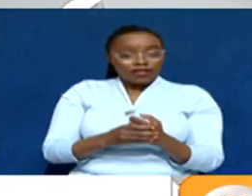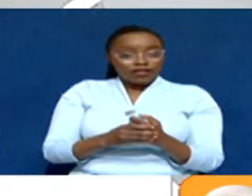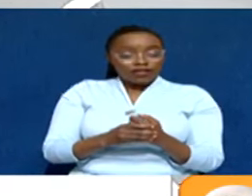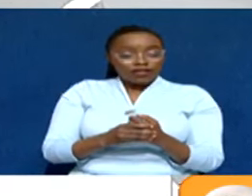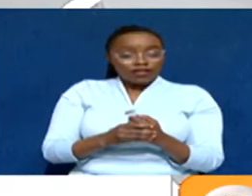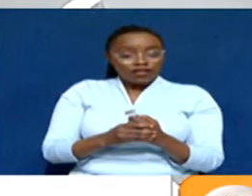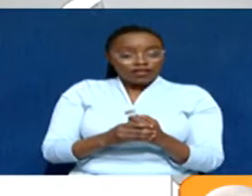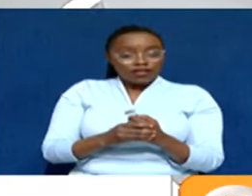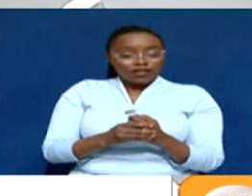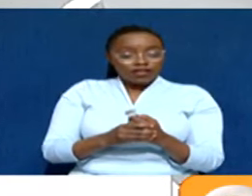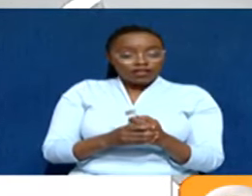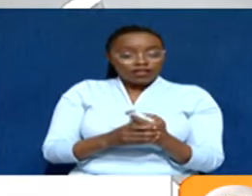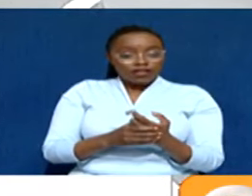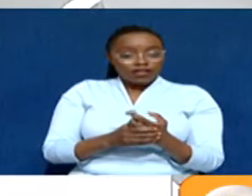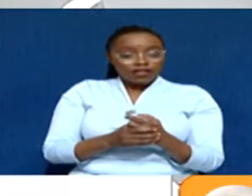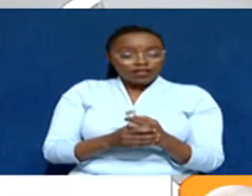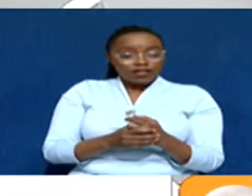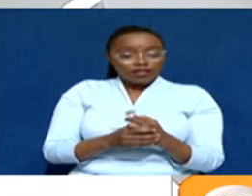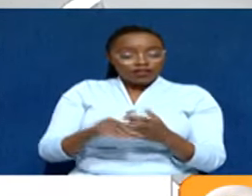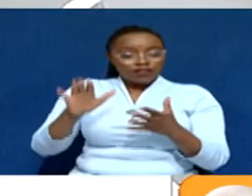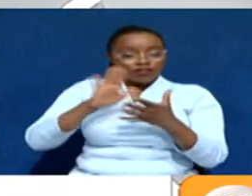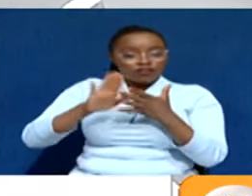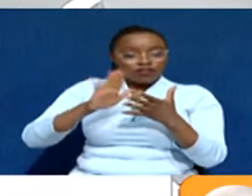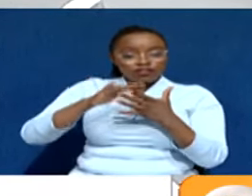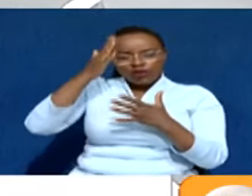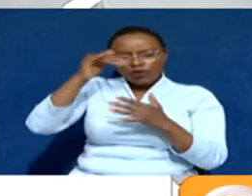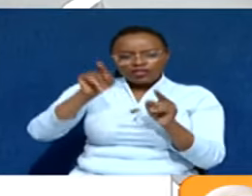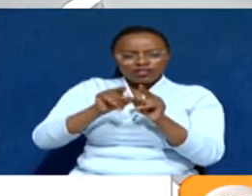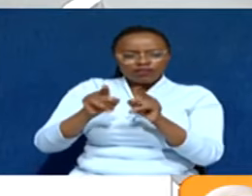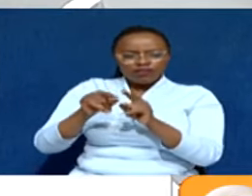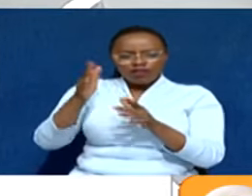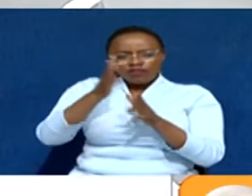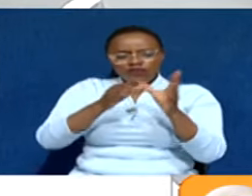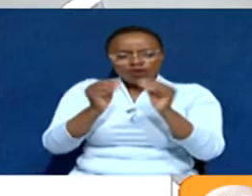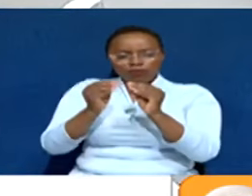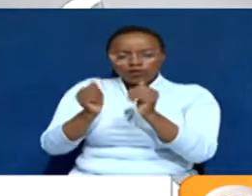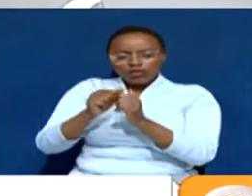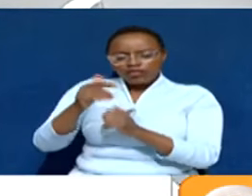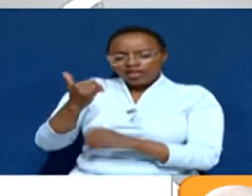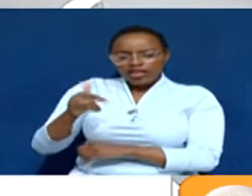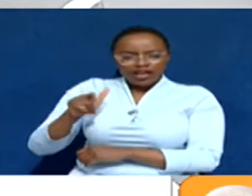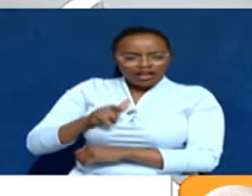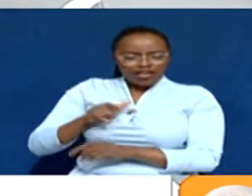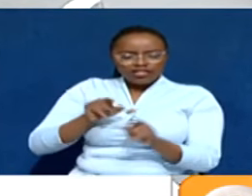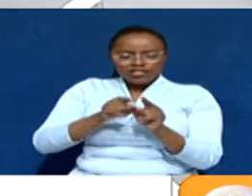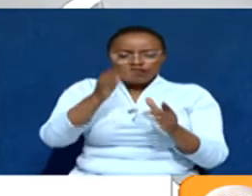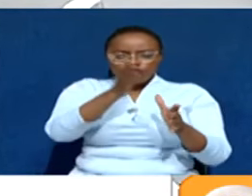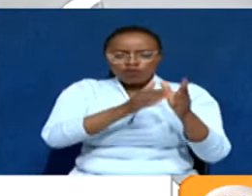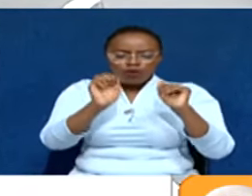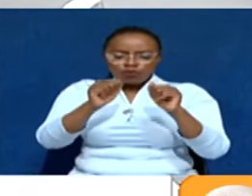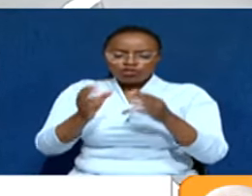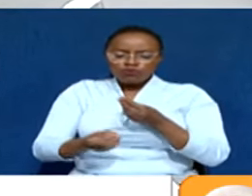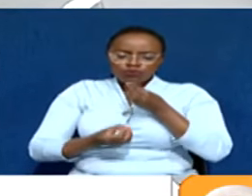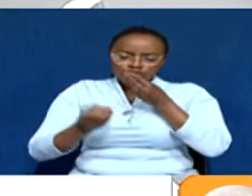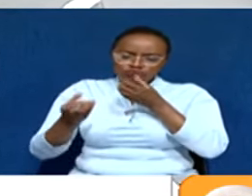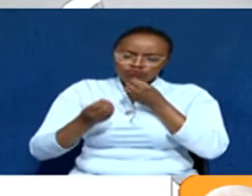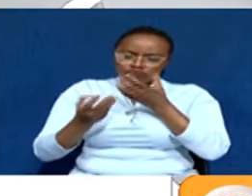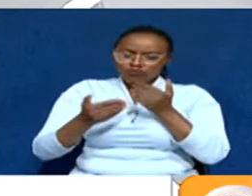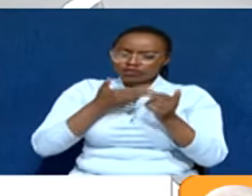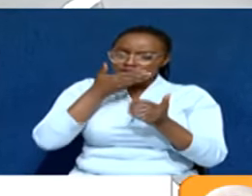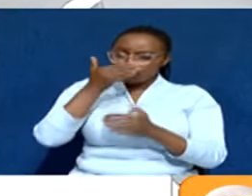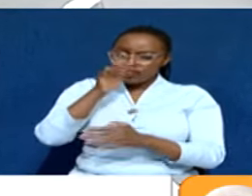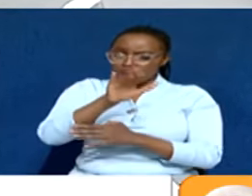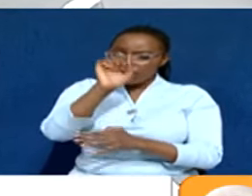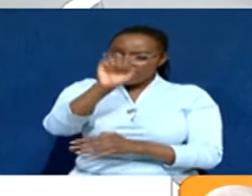Yes, Jeff, now I can hear you again. Real quick, you know what? Why don't you arrange to meet these young ladies? You know, arrange, they can give you some